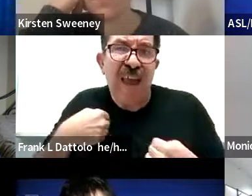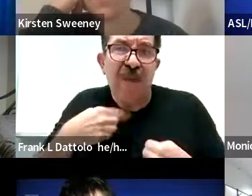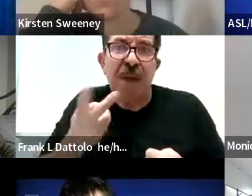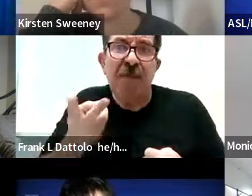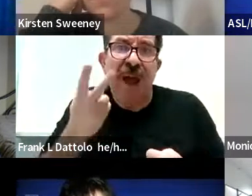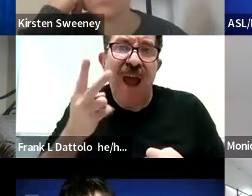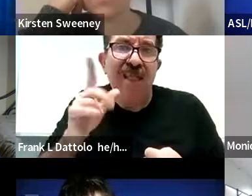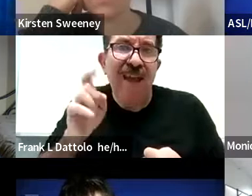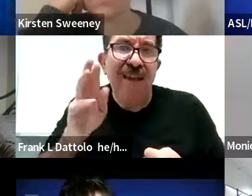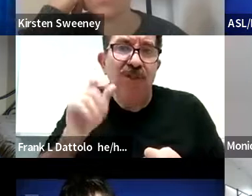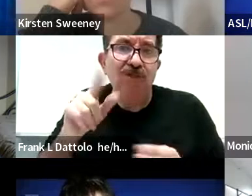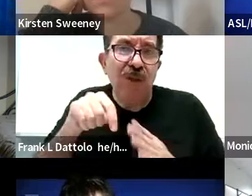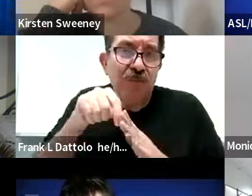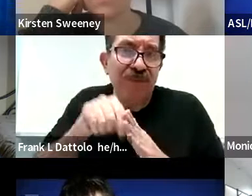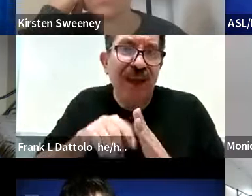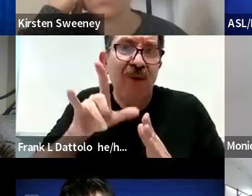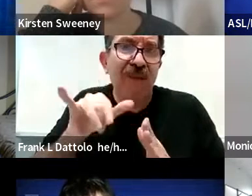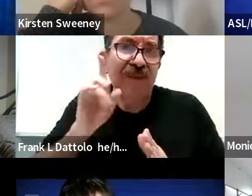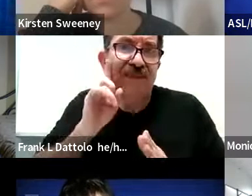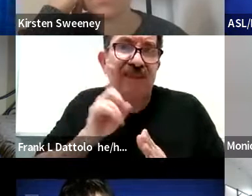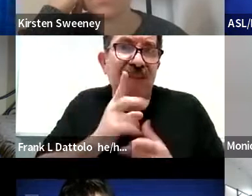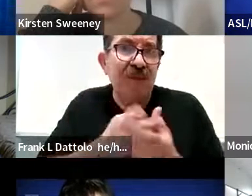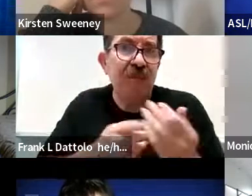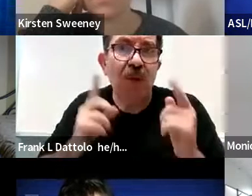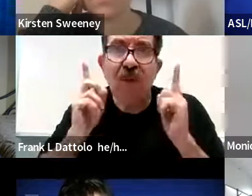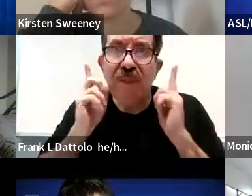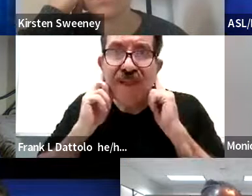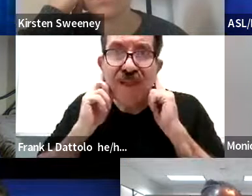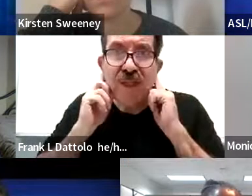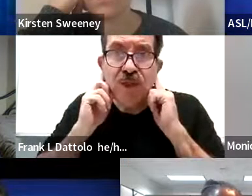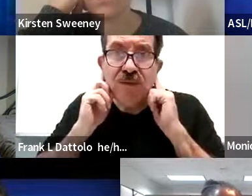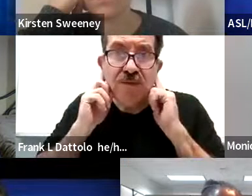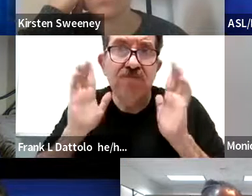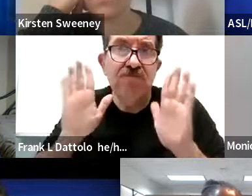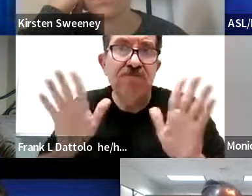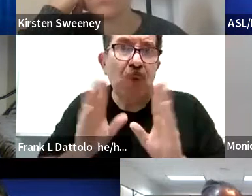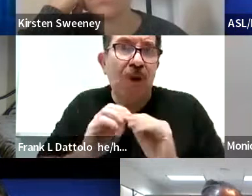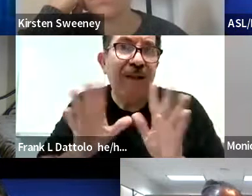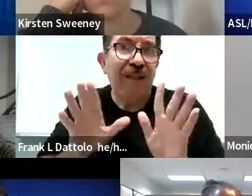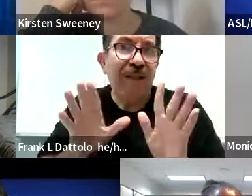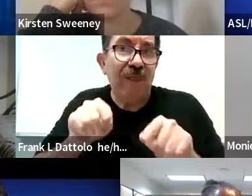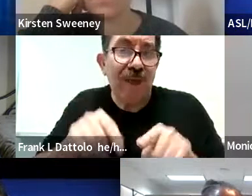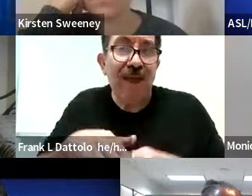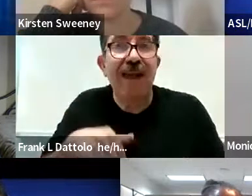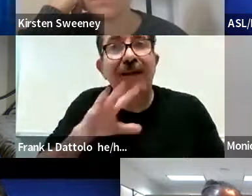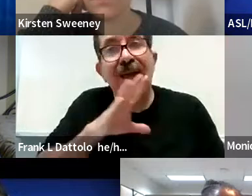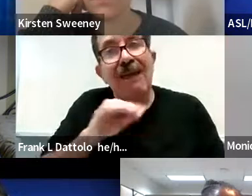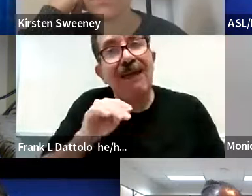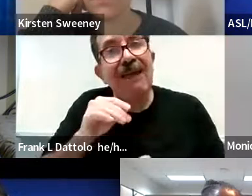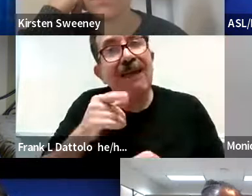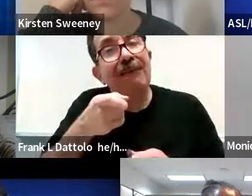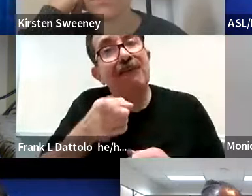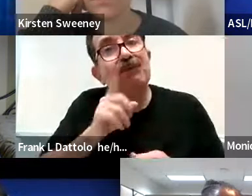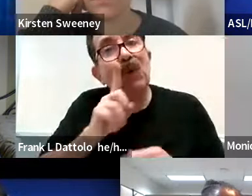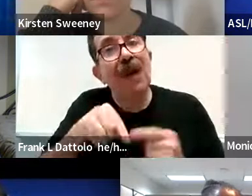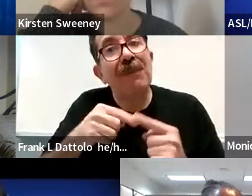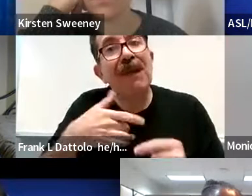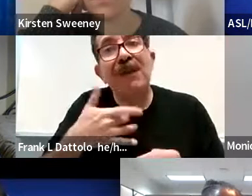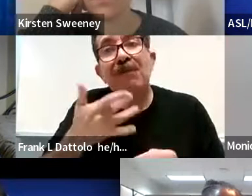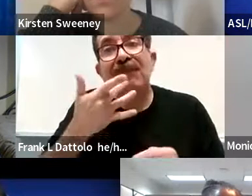Before I go forward, I want to let you know I have bilateral profound deafness in both ears, just